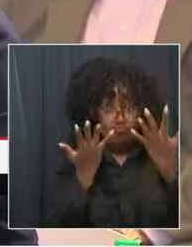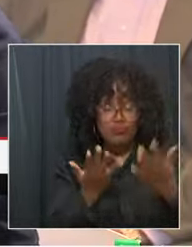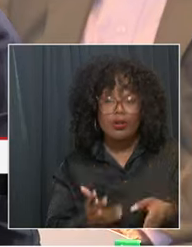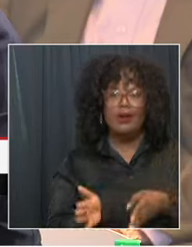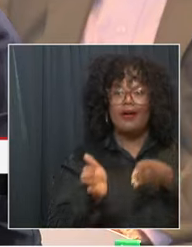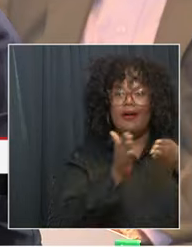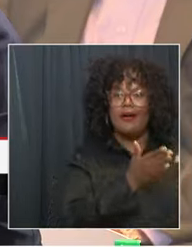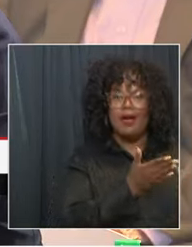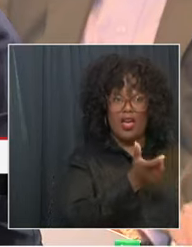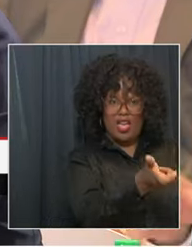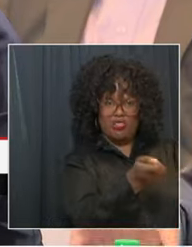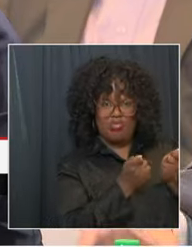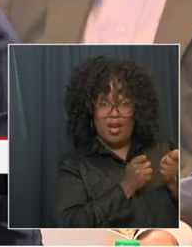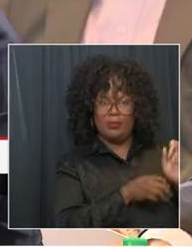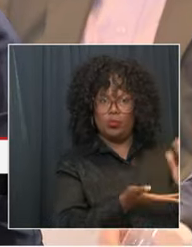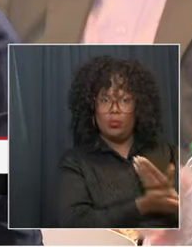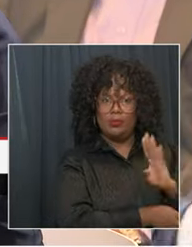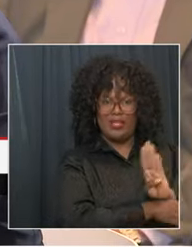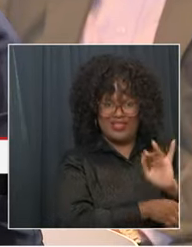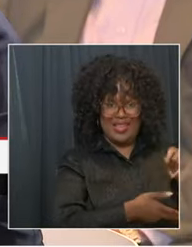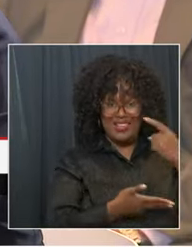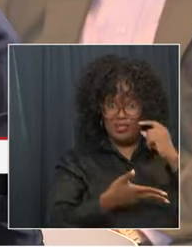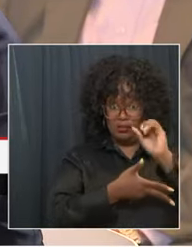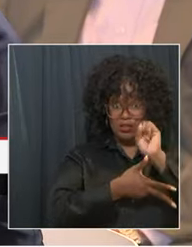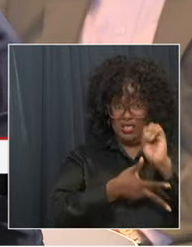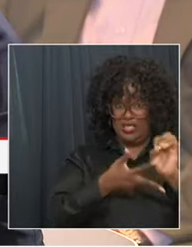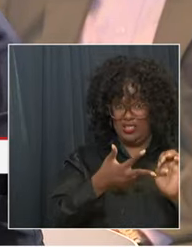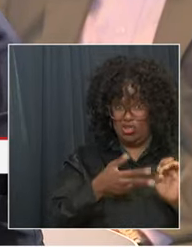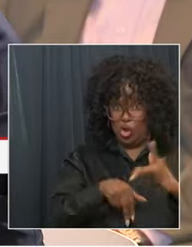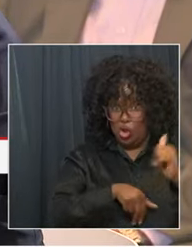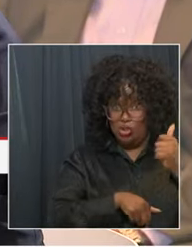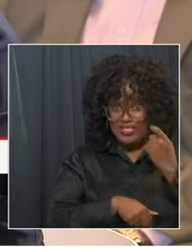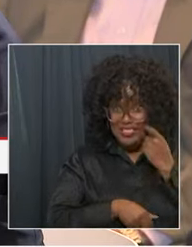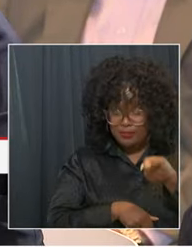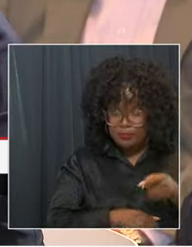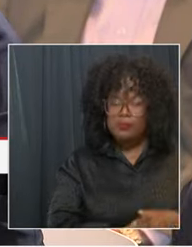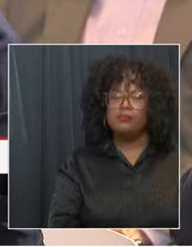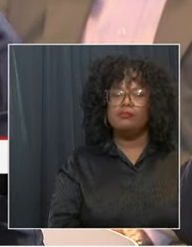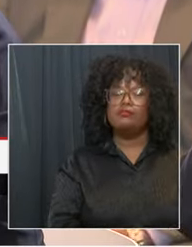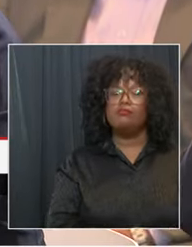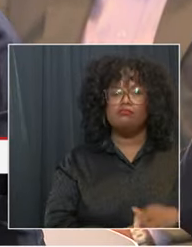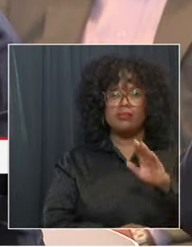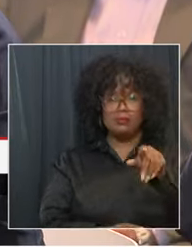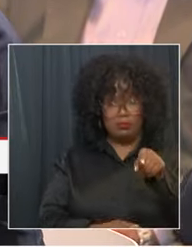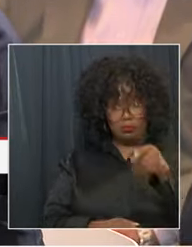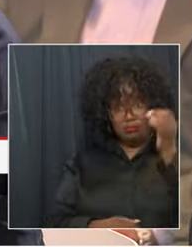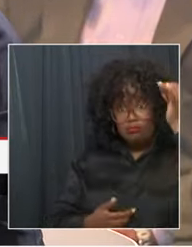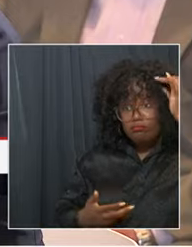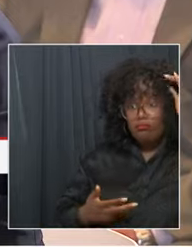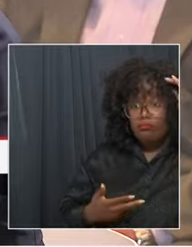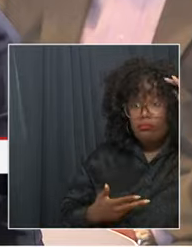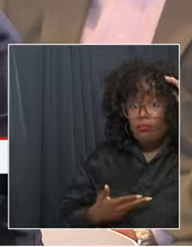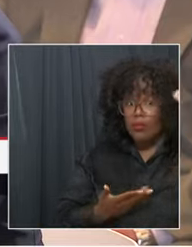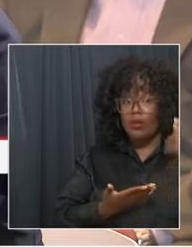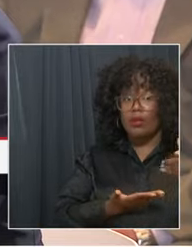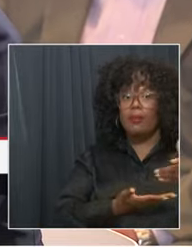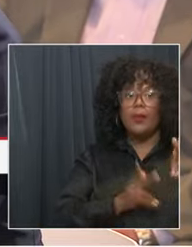any thought to how do we protect and invest in our low income and most vulnerable residents during this